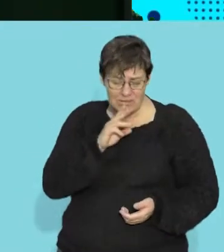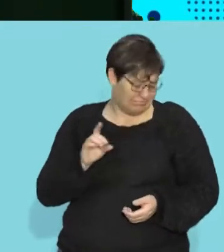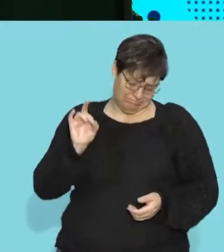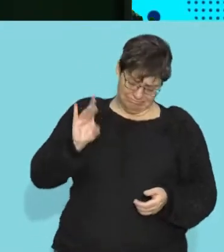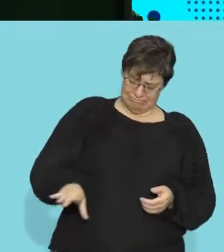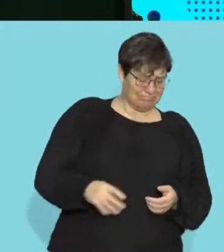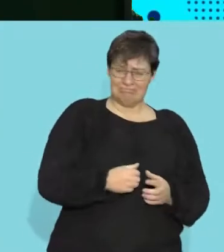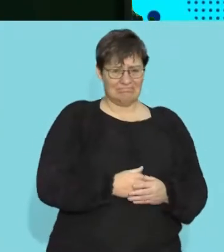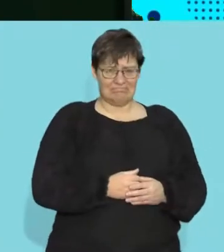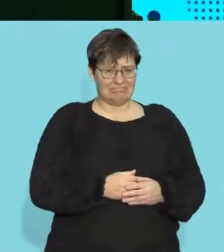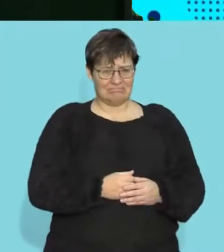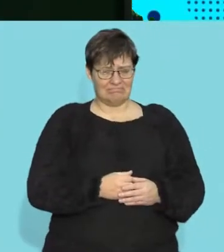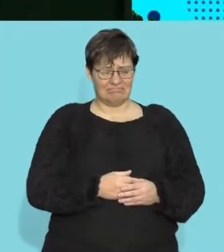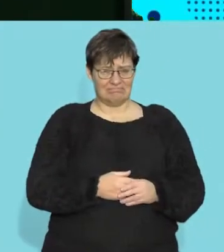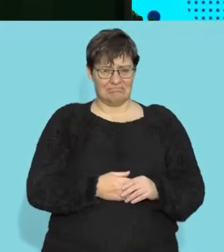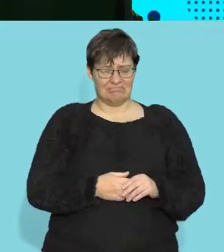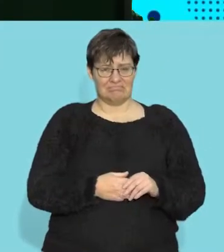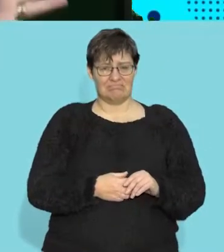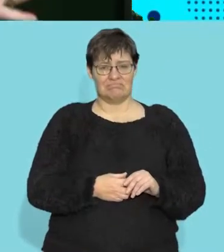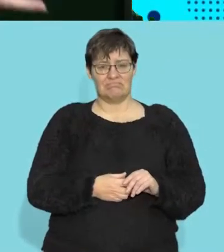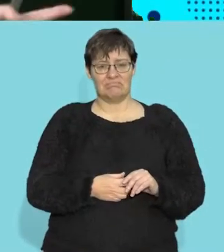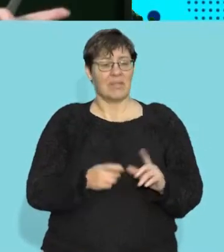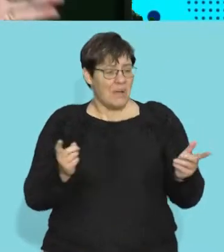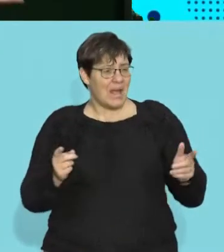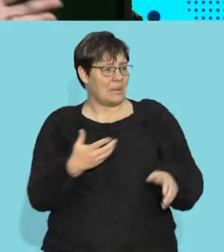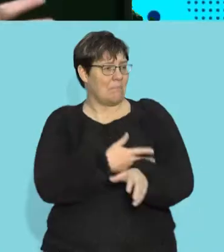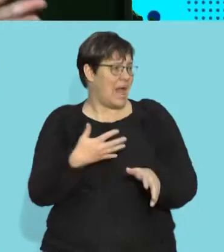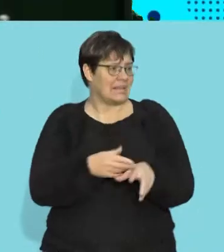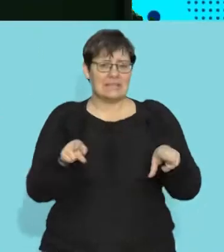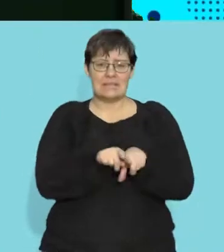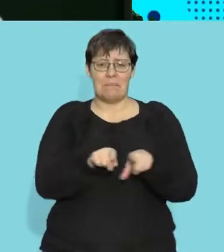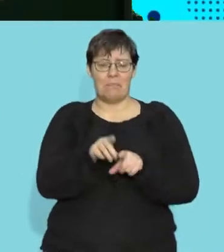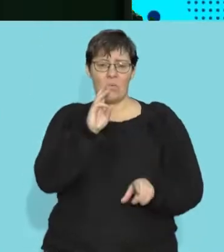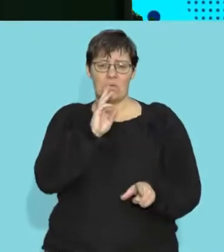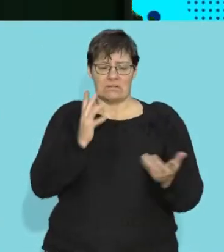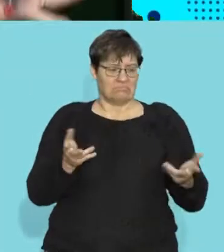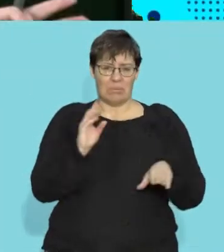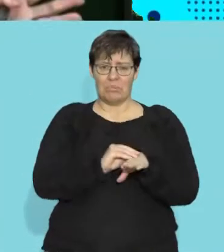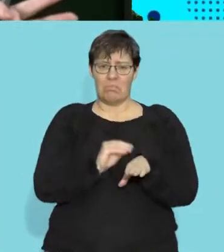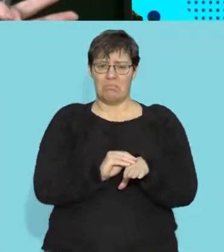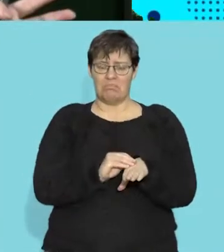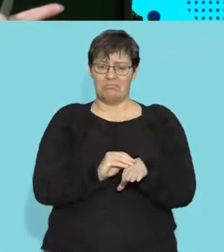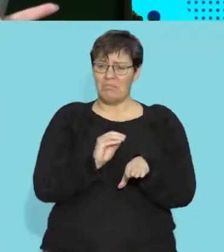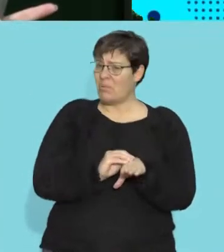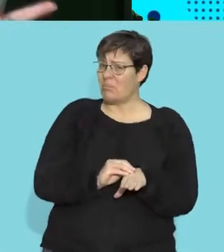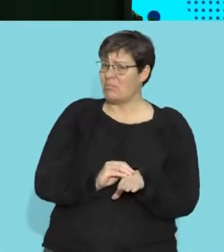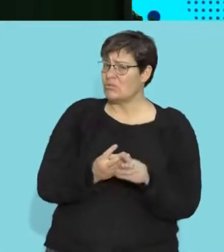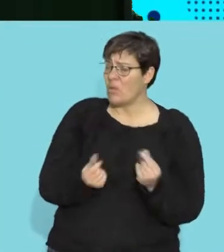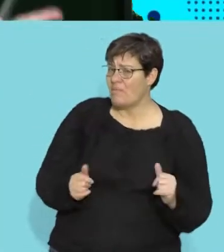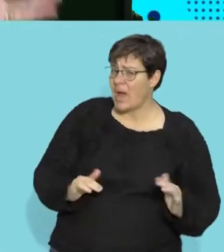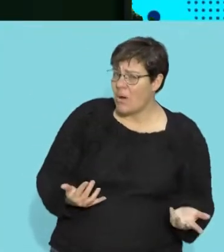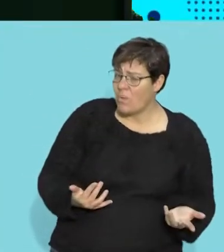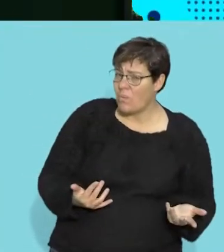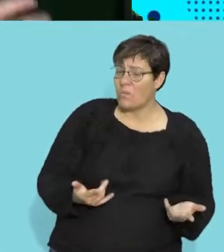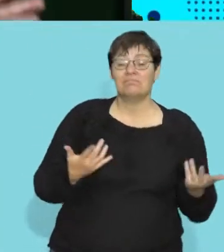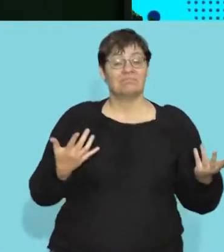right, oxygen doesn't like water, but blood is water. So now we have a problem, but we can solve it. How?